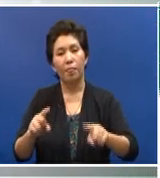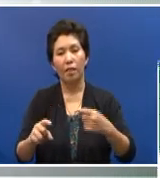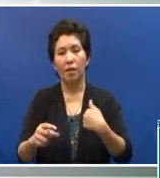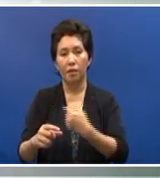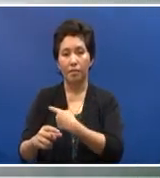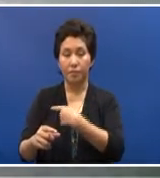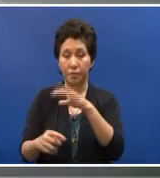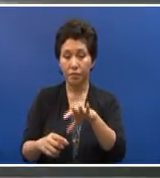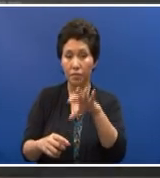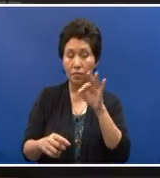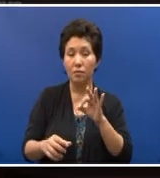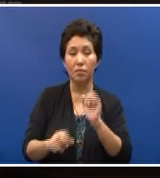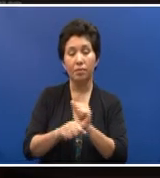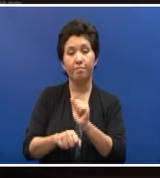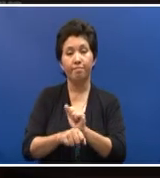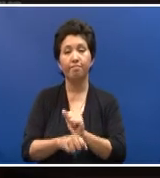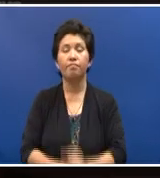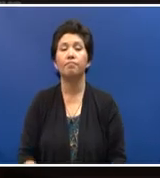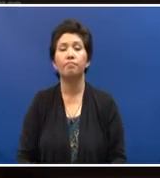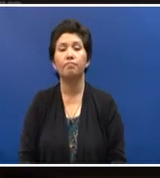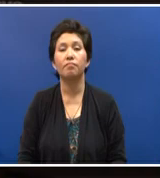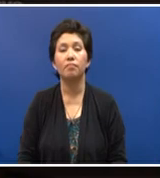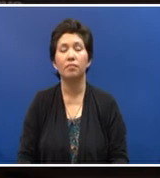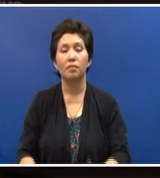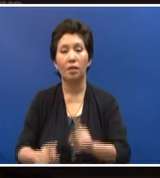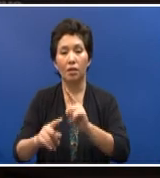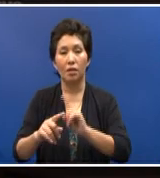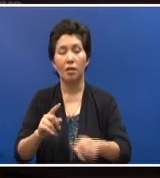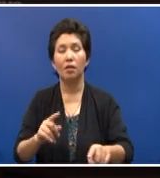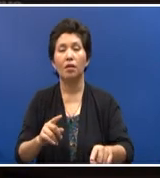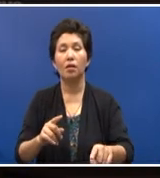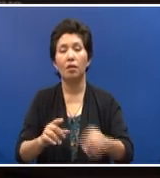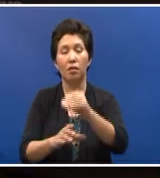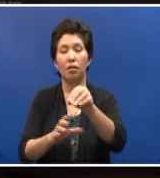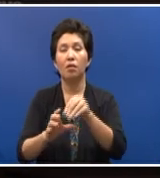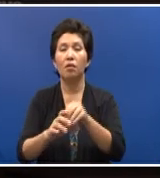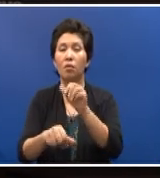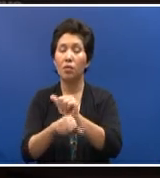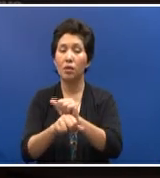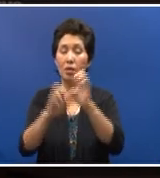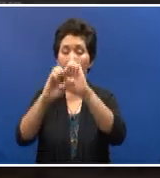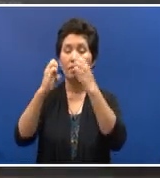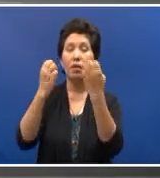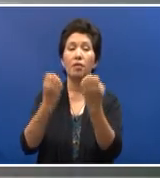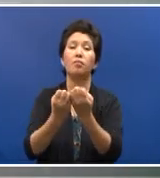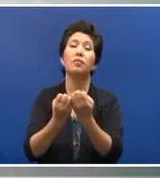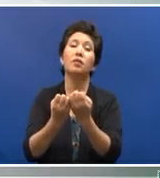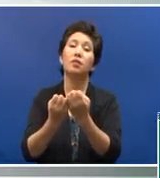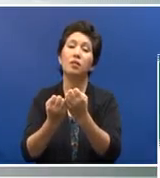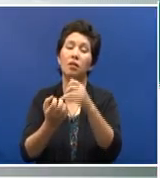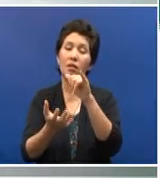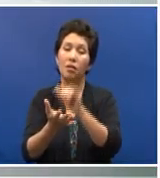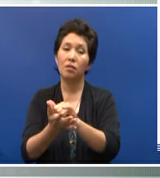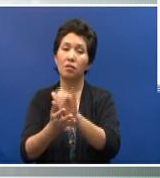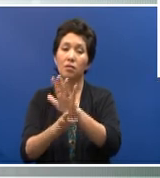term sweatshops? Okay. A sweatshop involves working environment that can be